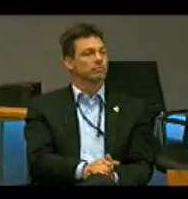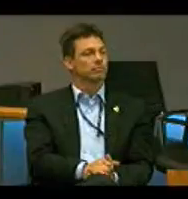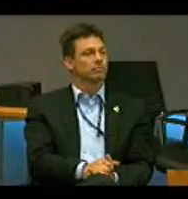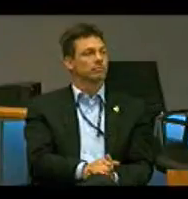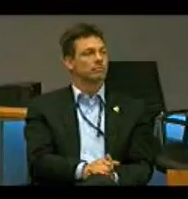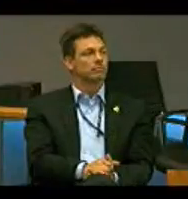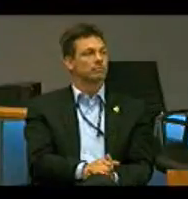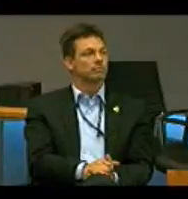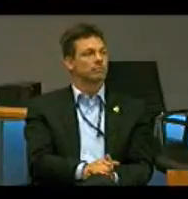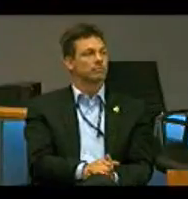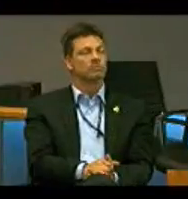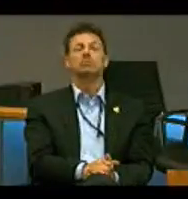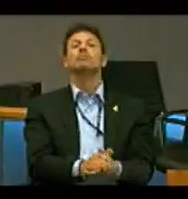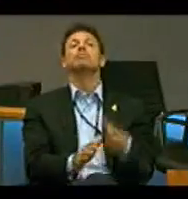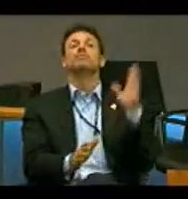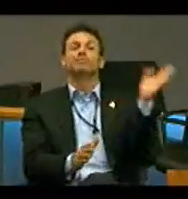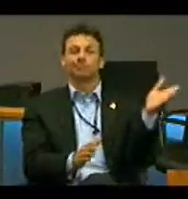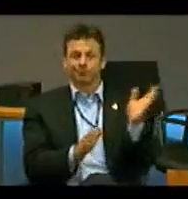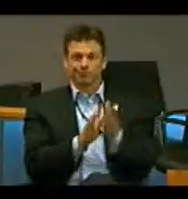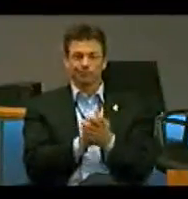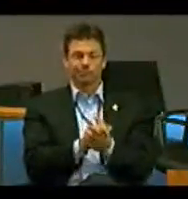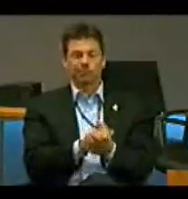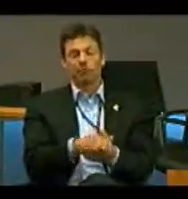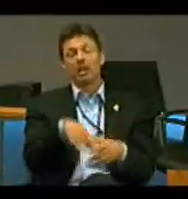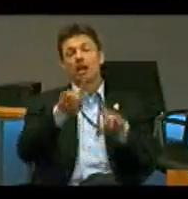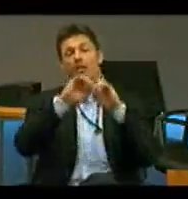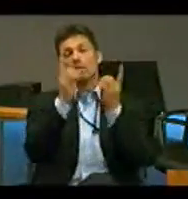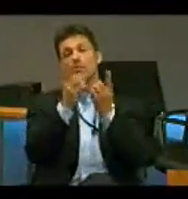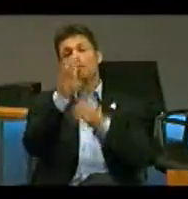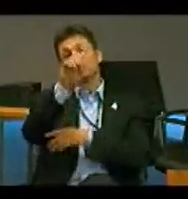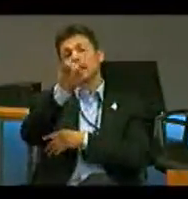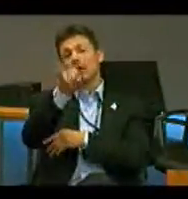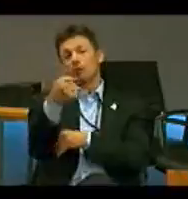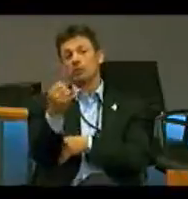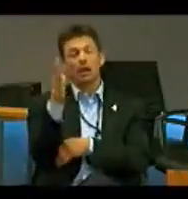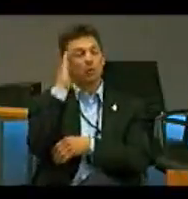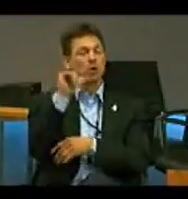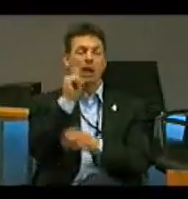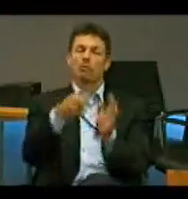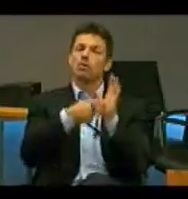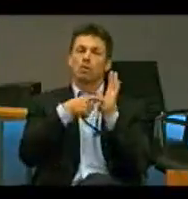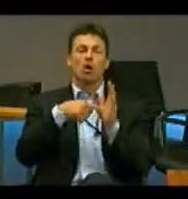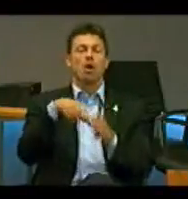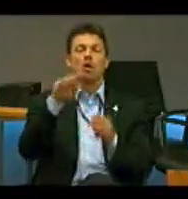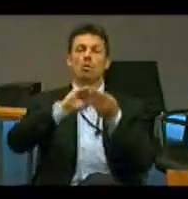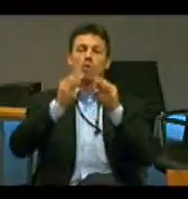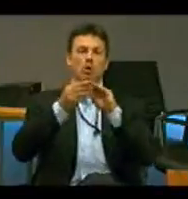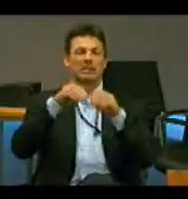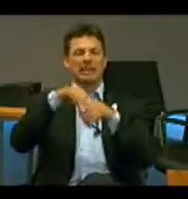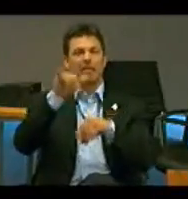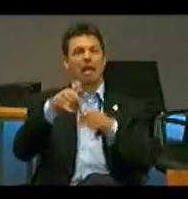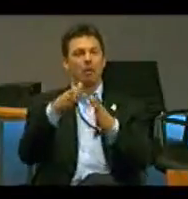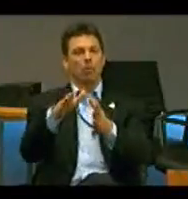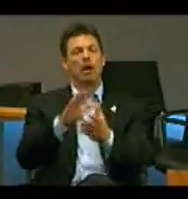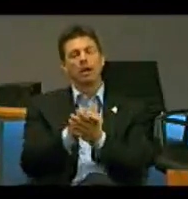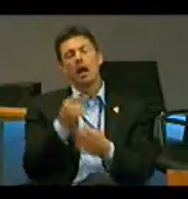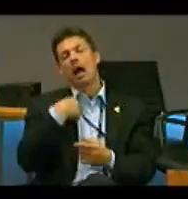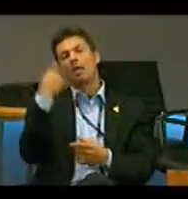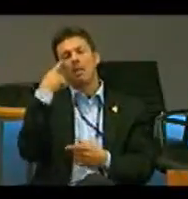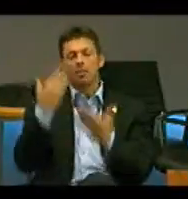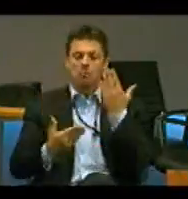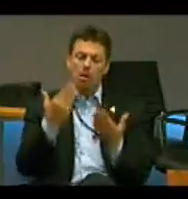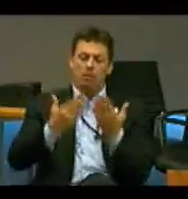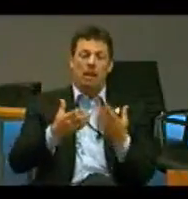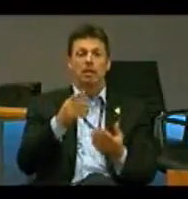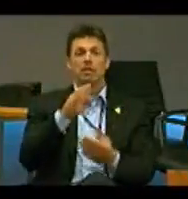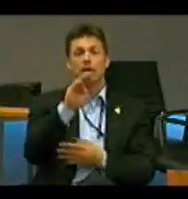There we go. Okay, yeah. Okay. The Department of Justice would not have required quotas in that way. I think probably